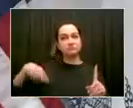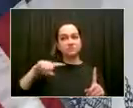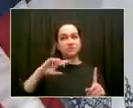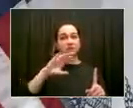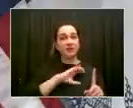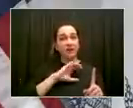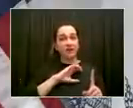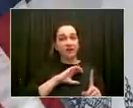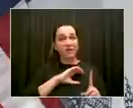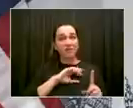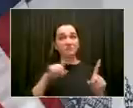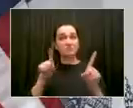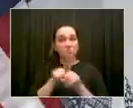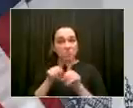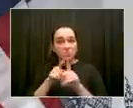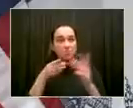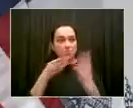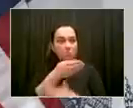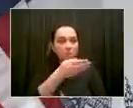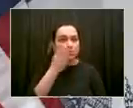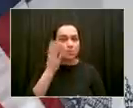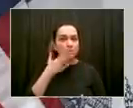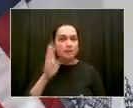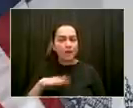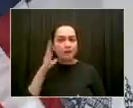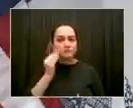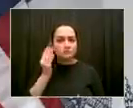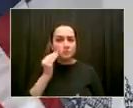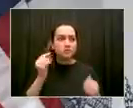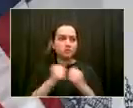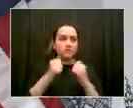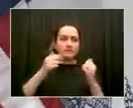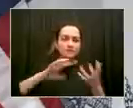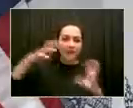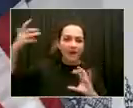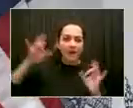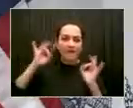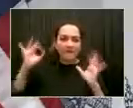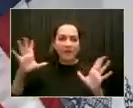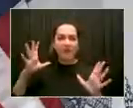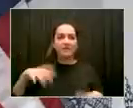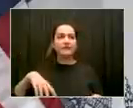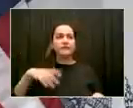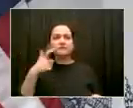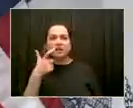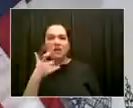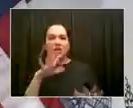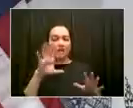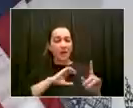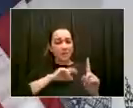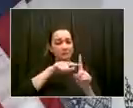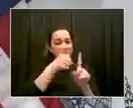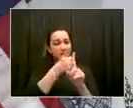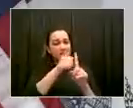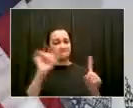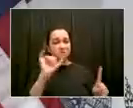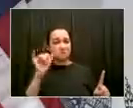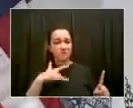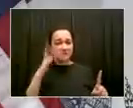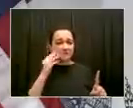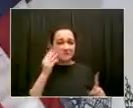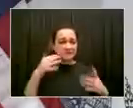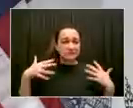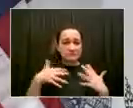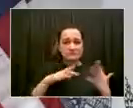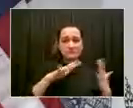the realities and act on them for the good of all. And Inspector, thank you for all you are doing, and I can hear in your